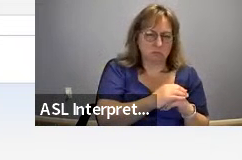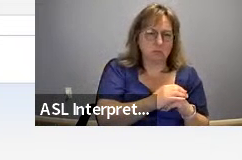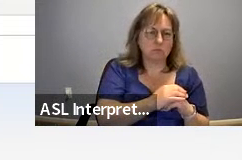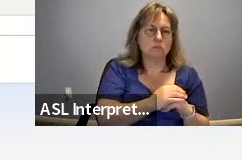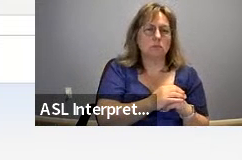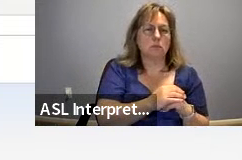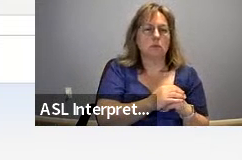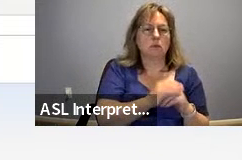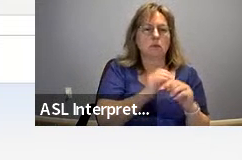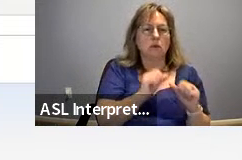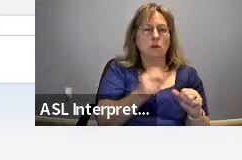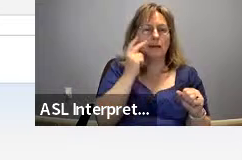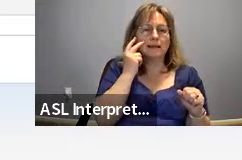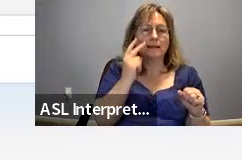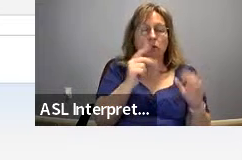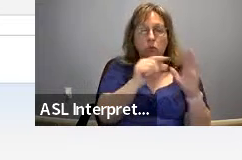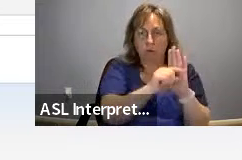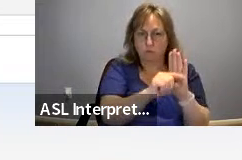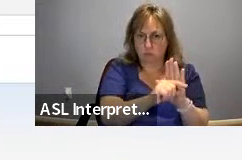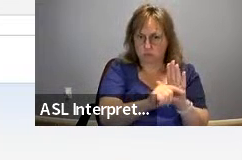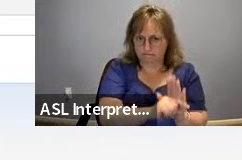point out you can see your students' grades